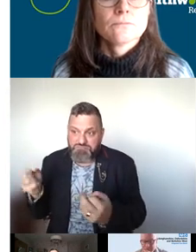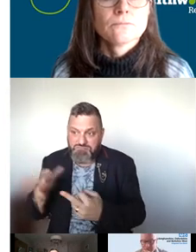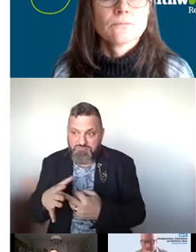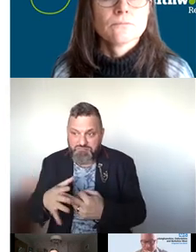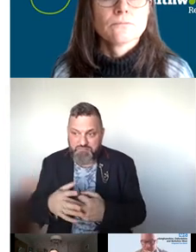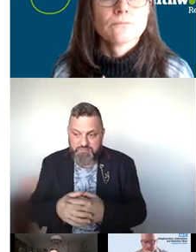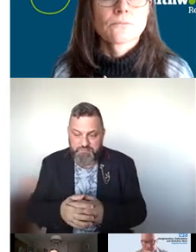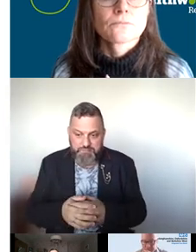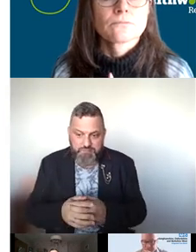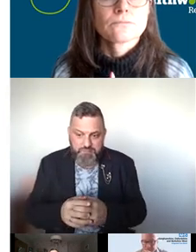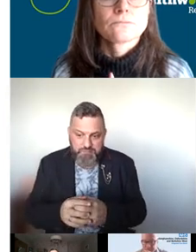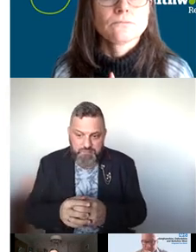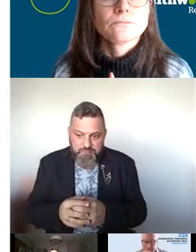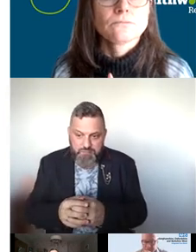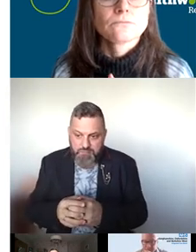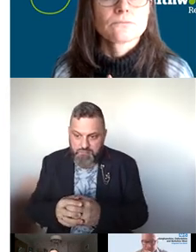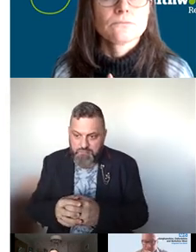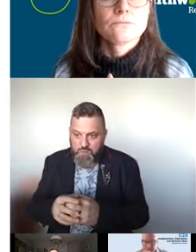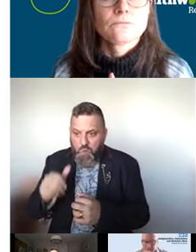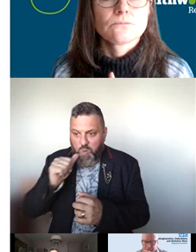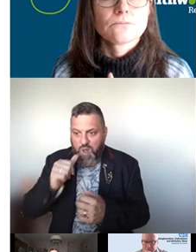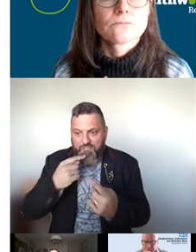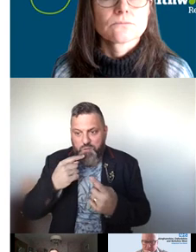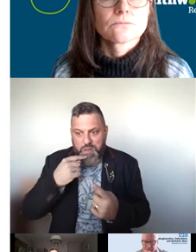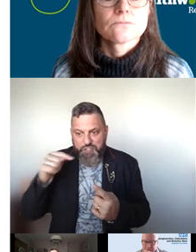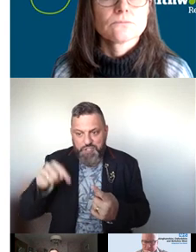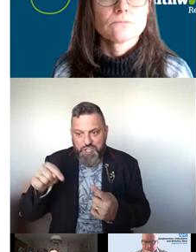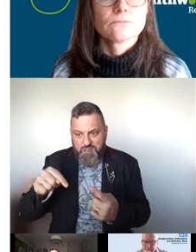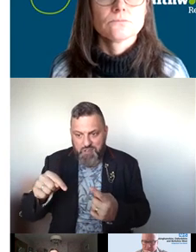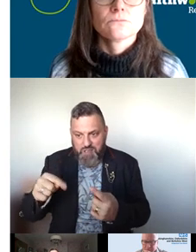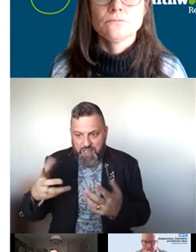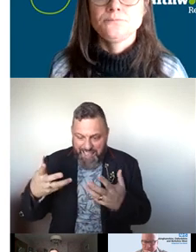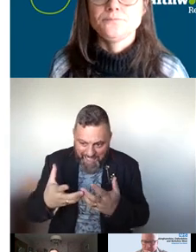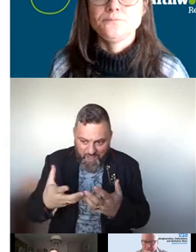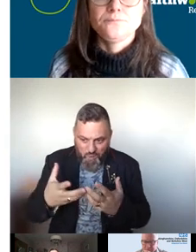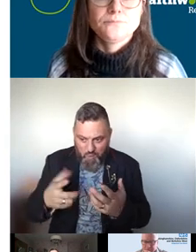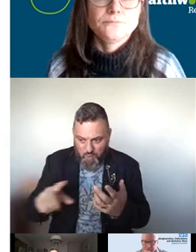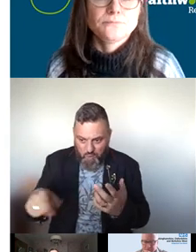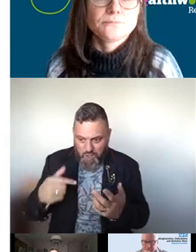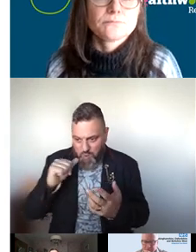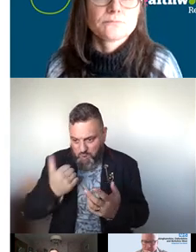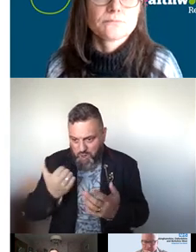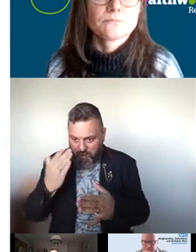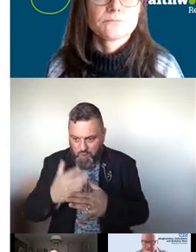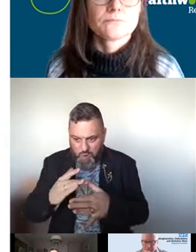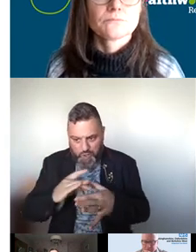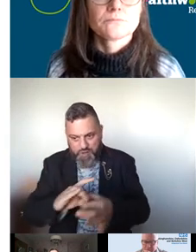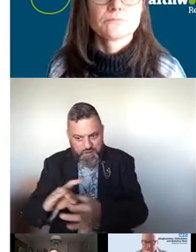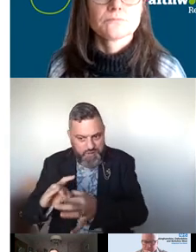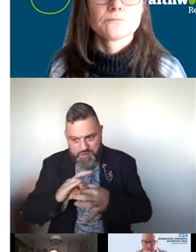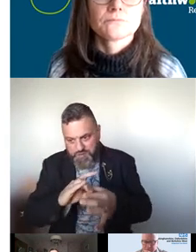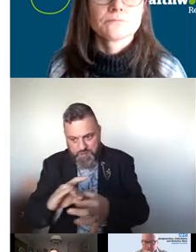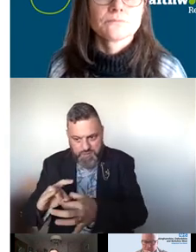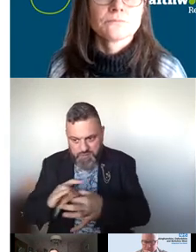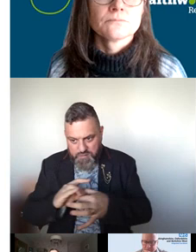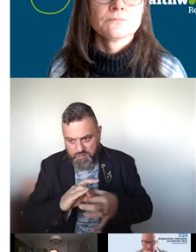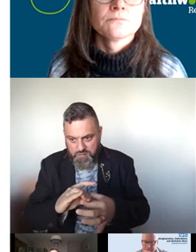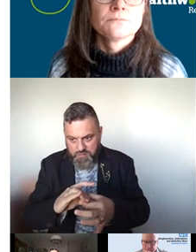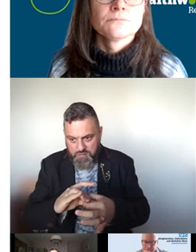And so there will be some information in here about how we do intend to work as a group of organizations,